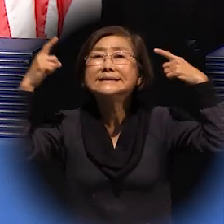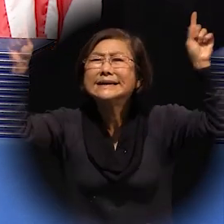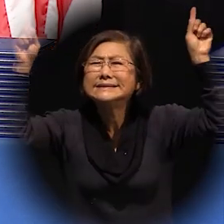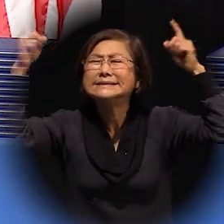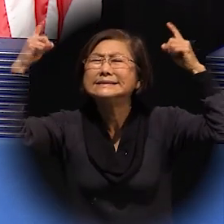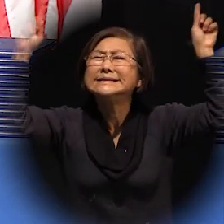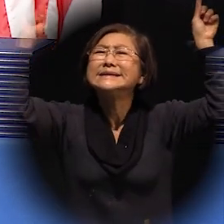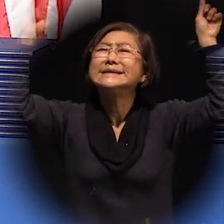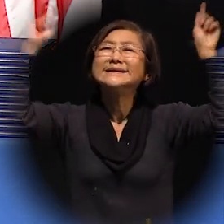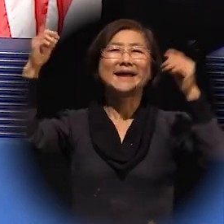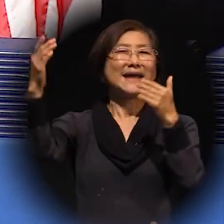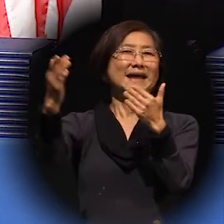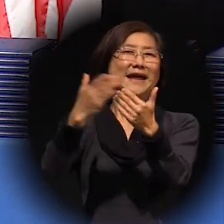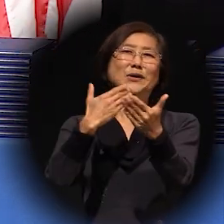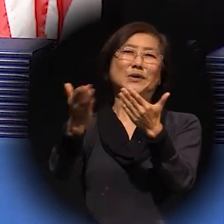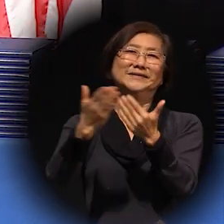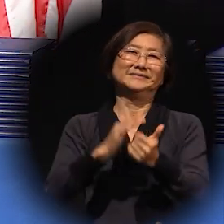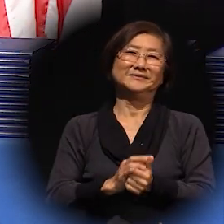Succeed anyway.